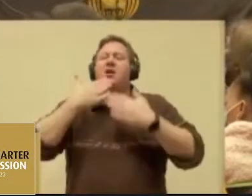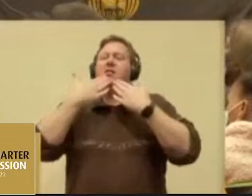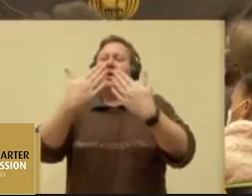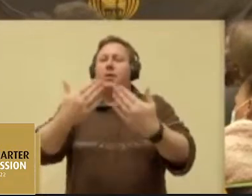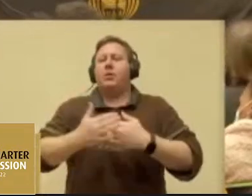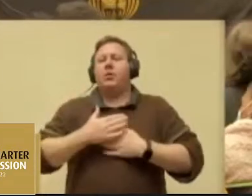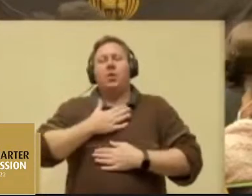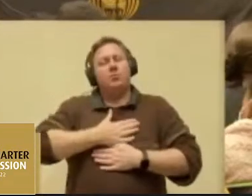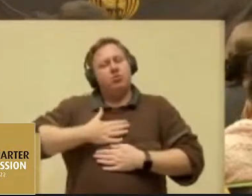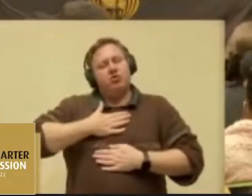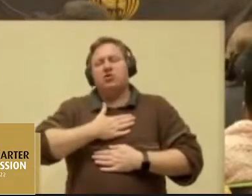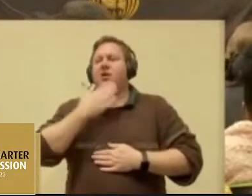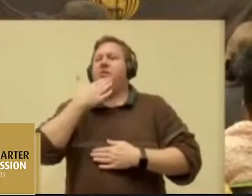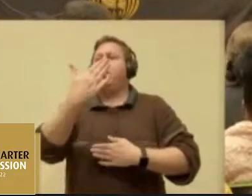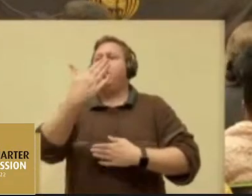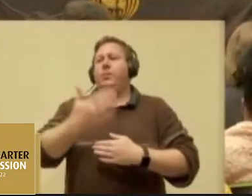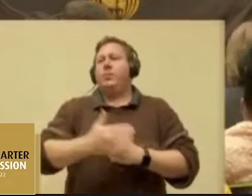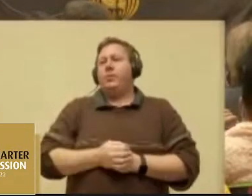really